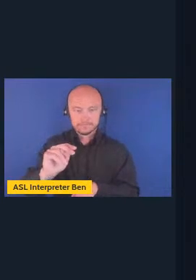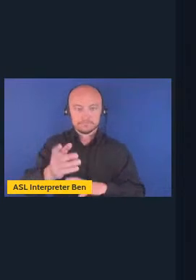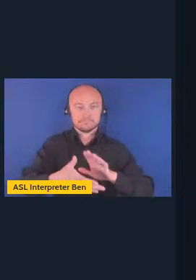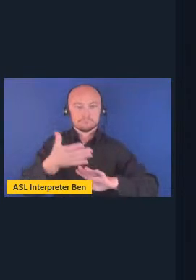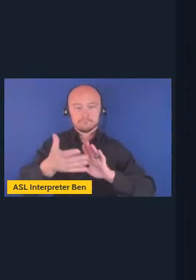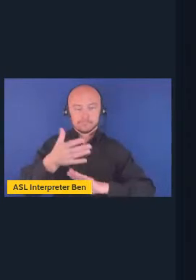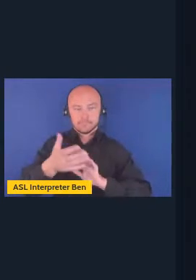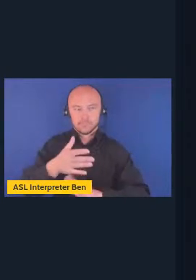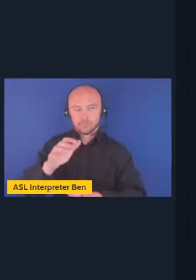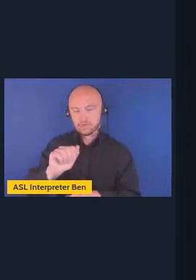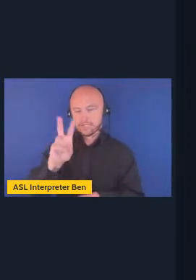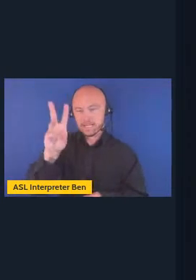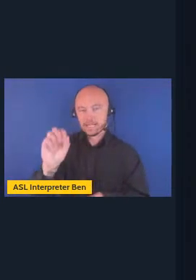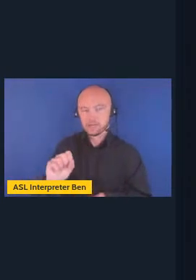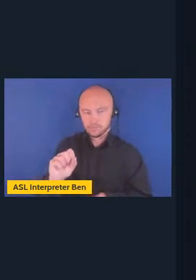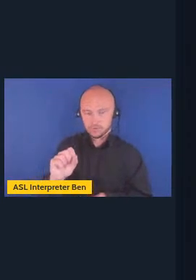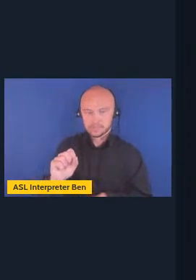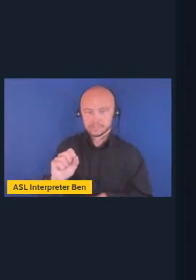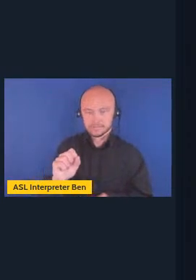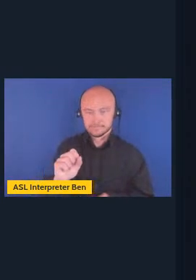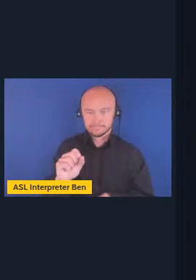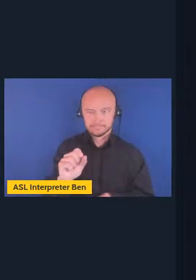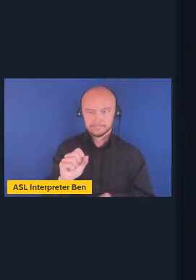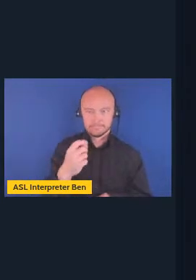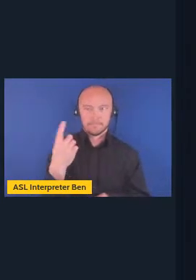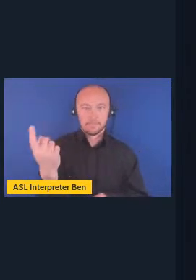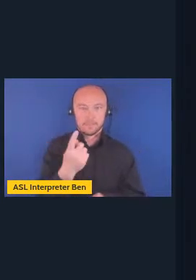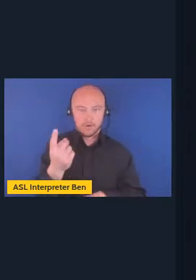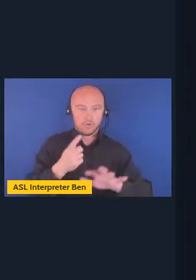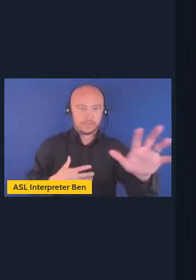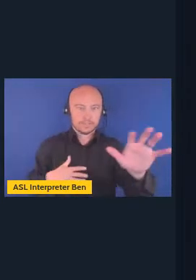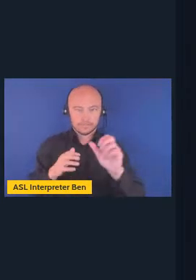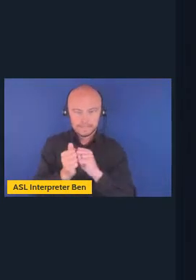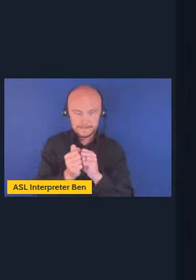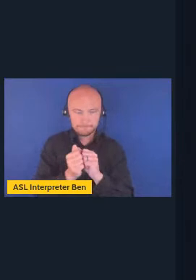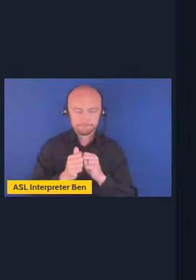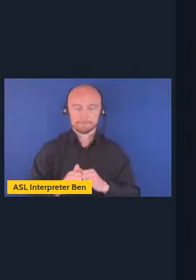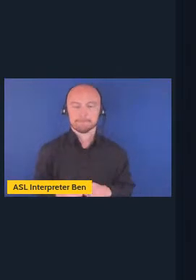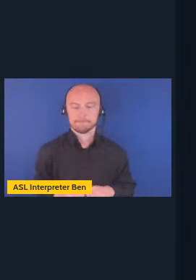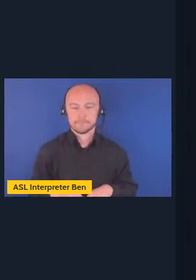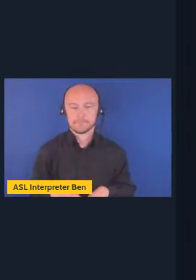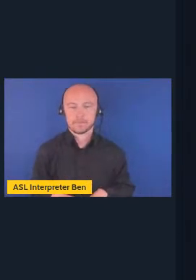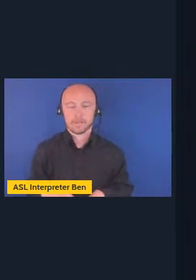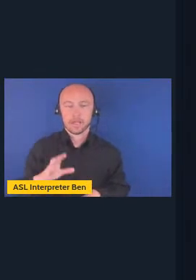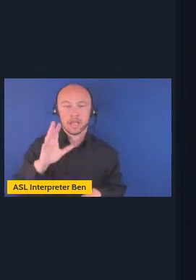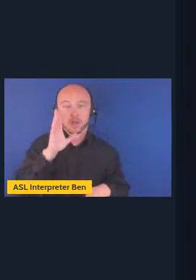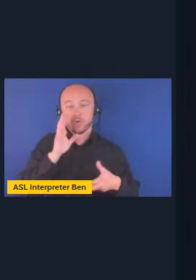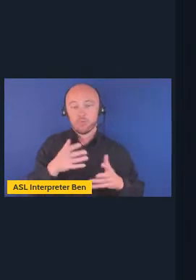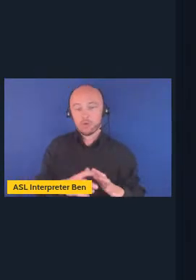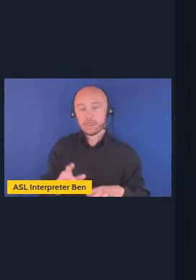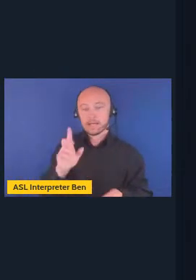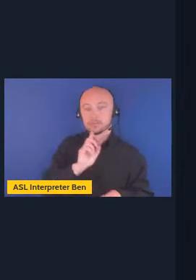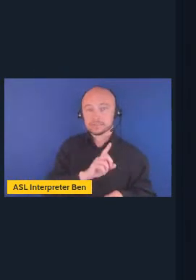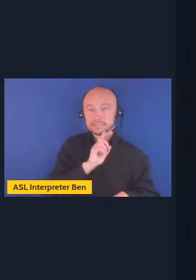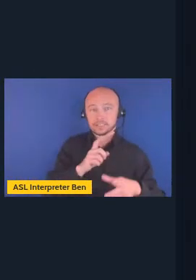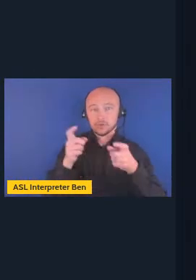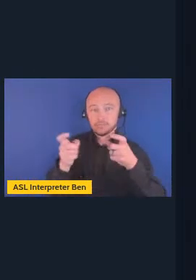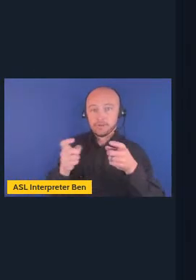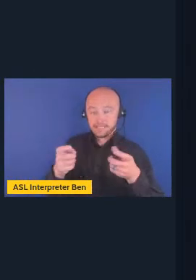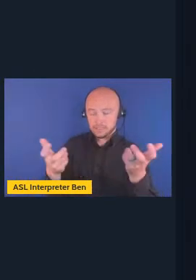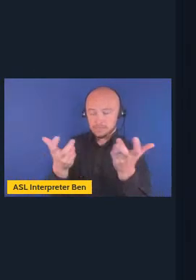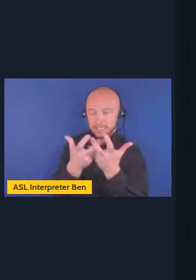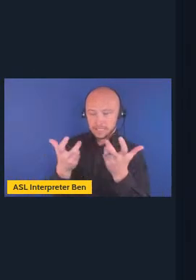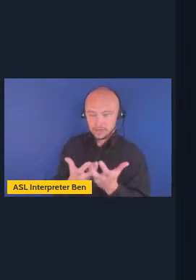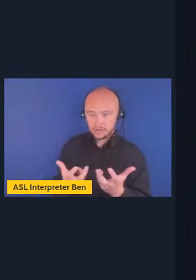in AWS cloud and which will be always up to date. It allows single management interface